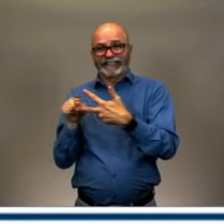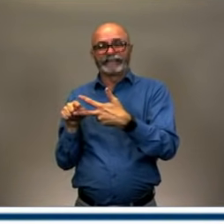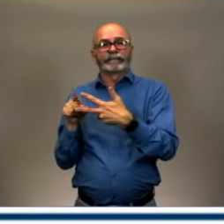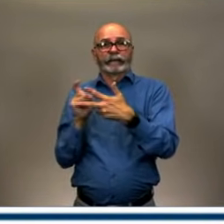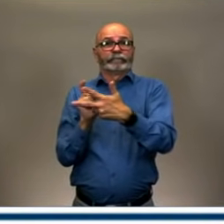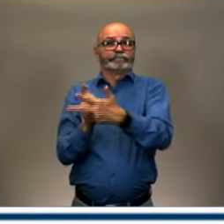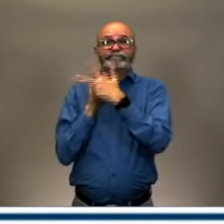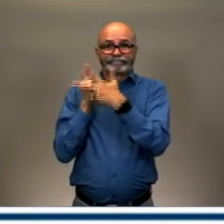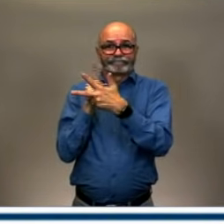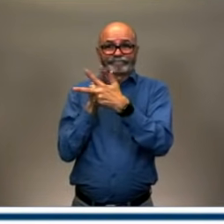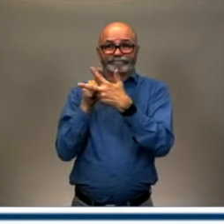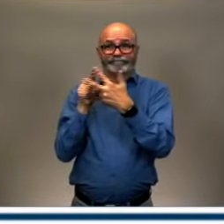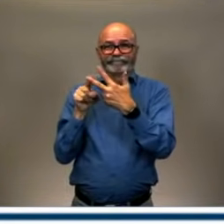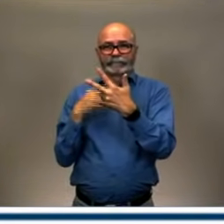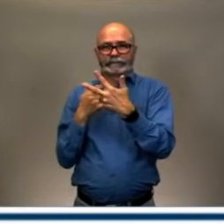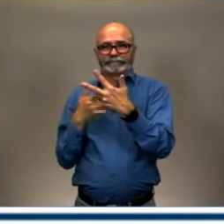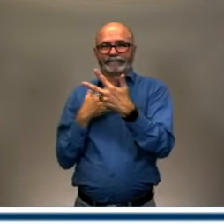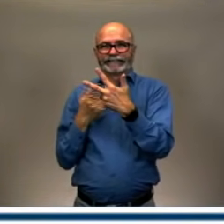tests weren't